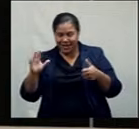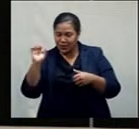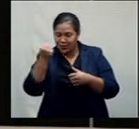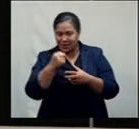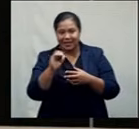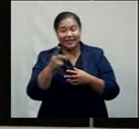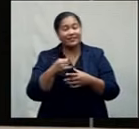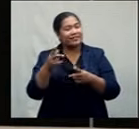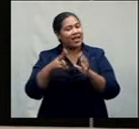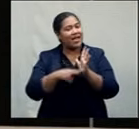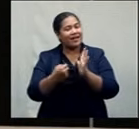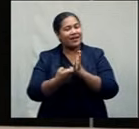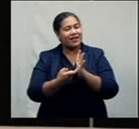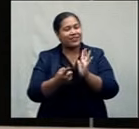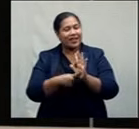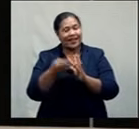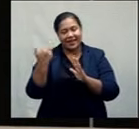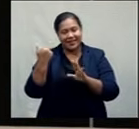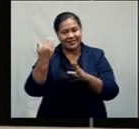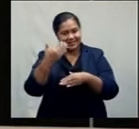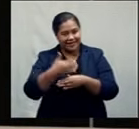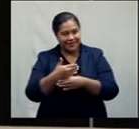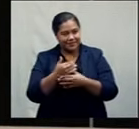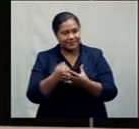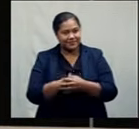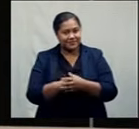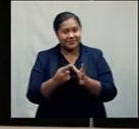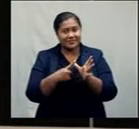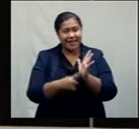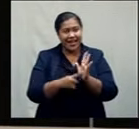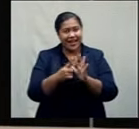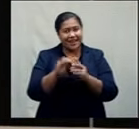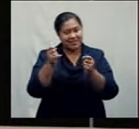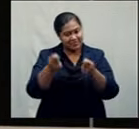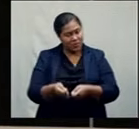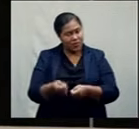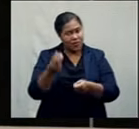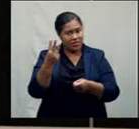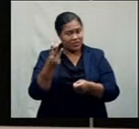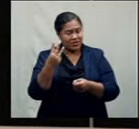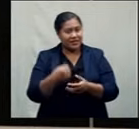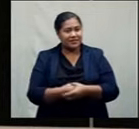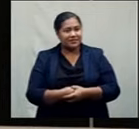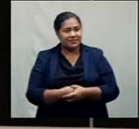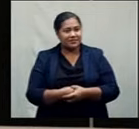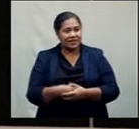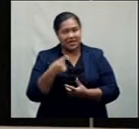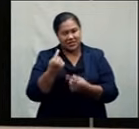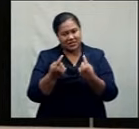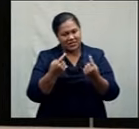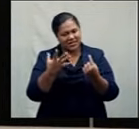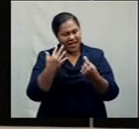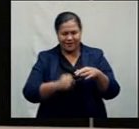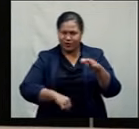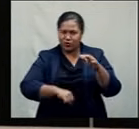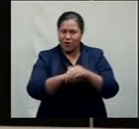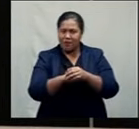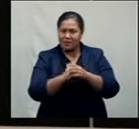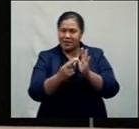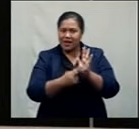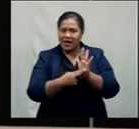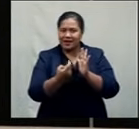NRL last night. Milne and Alex Johnston scored 3 tries each as the latter went top of the